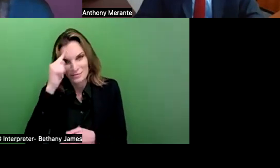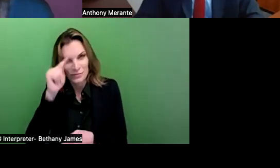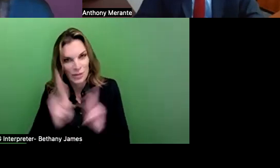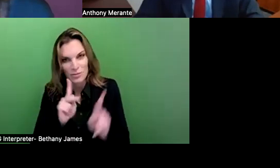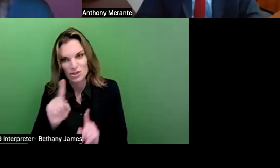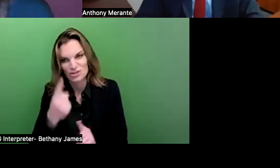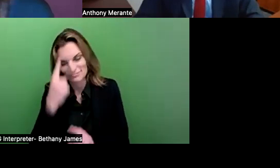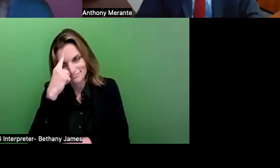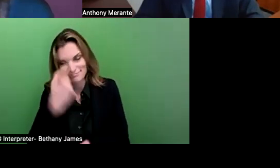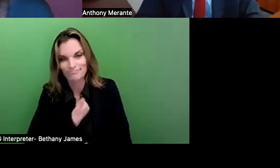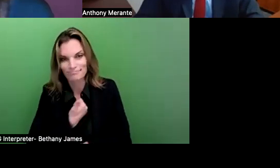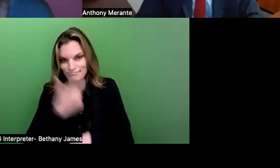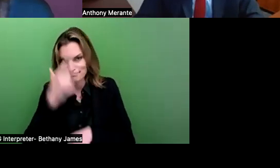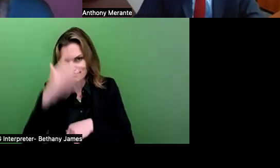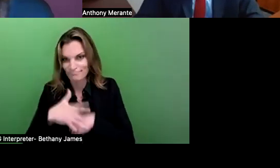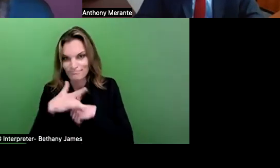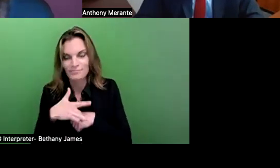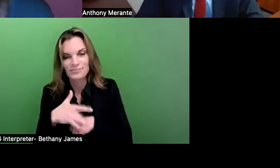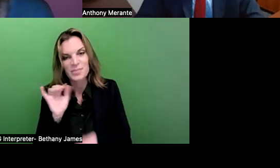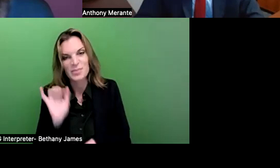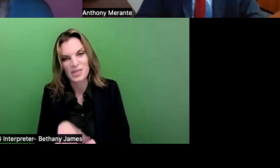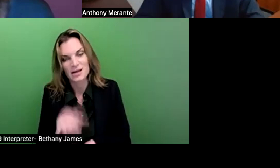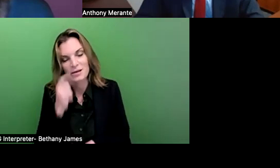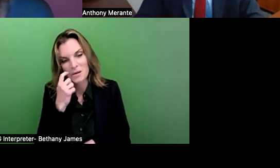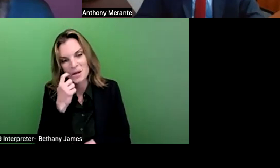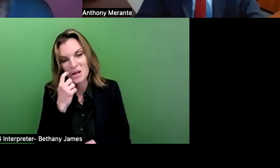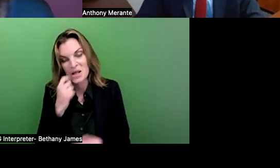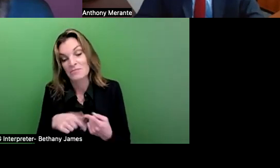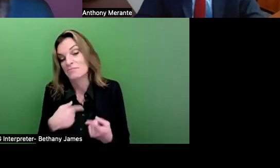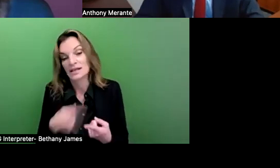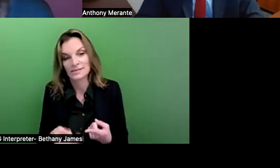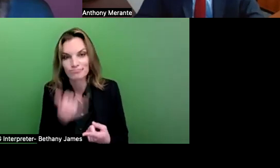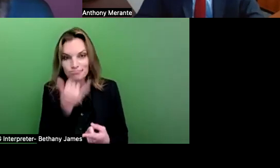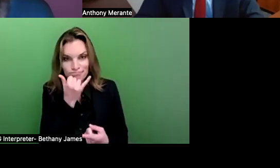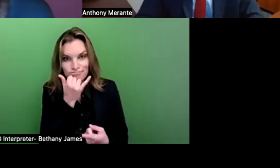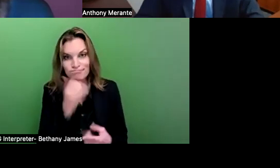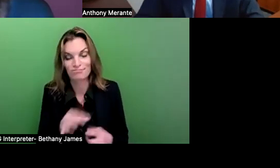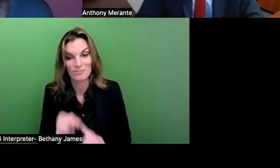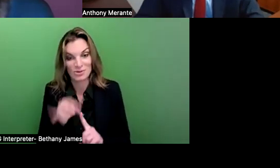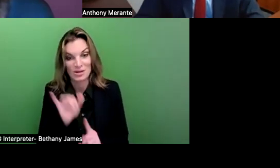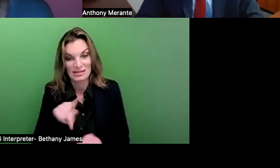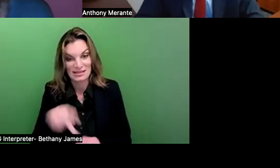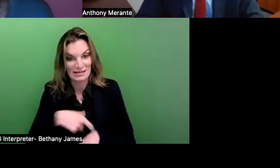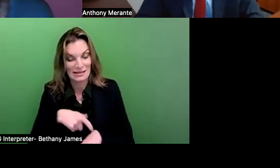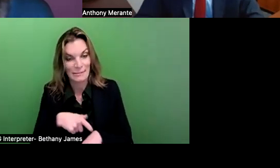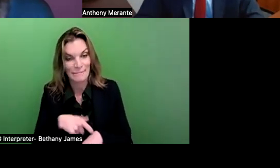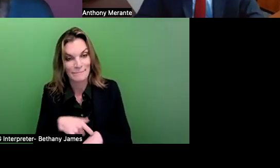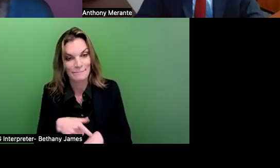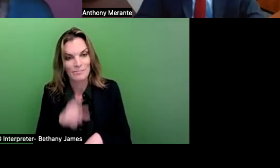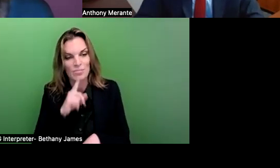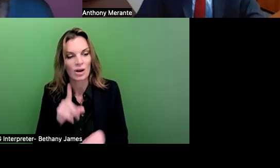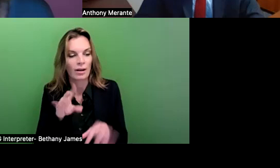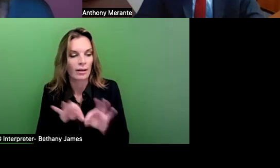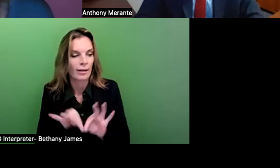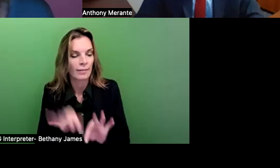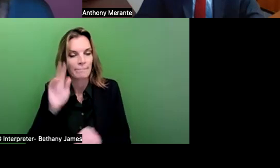oneself. And I think that was a wrong thing to do, especially a second time, politicizing the city council. But